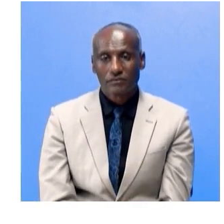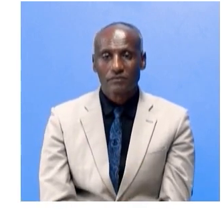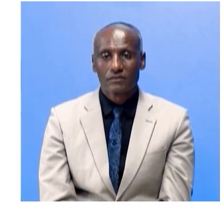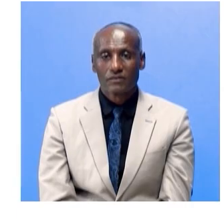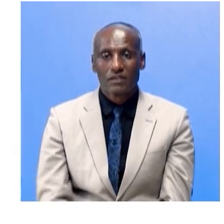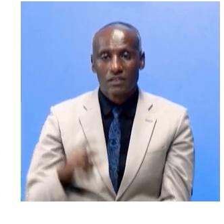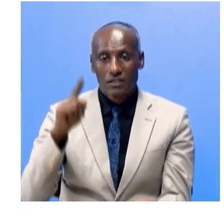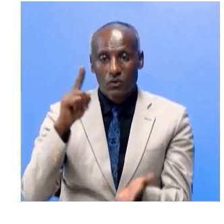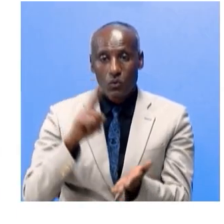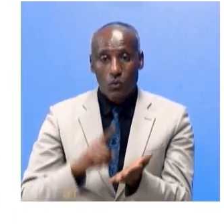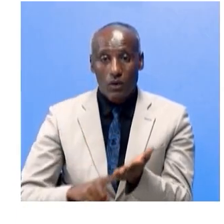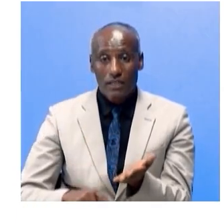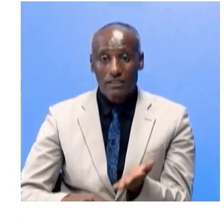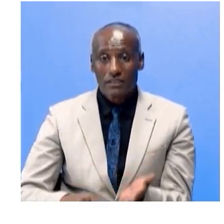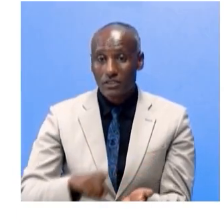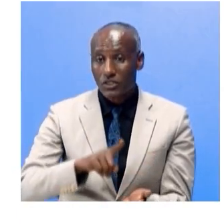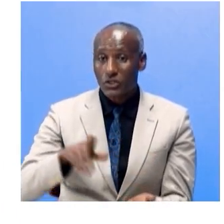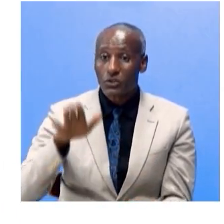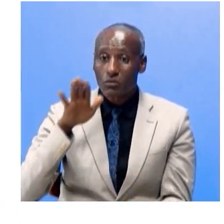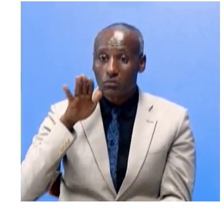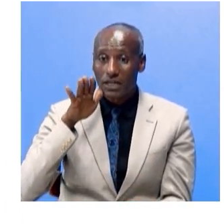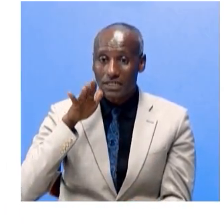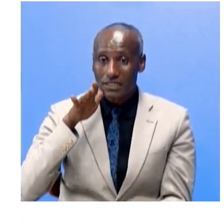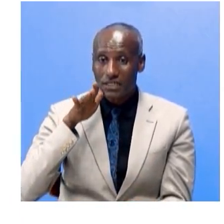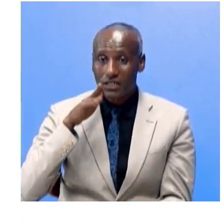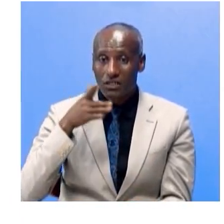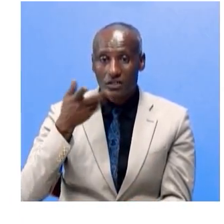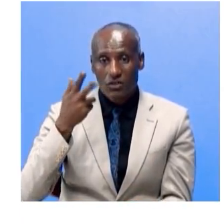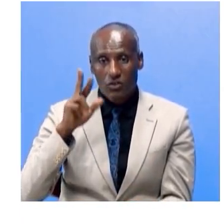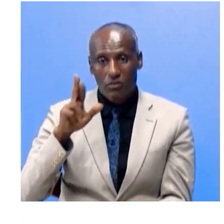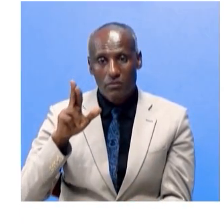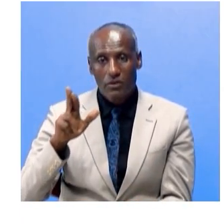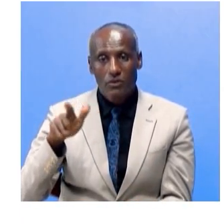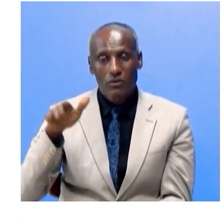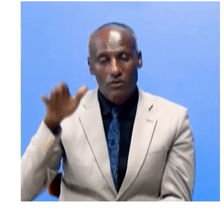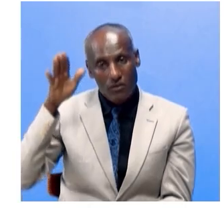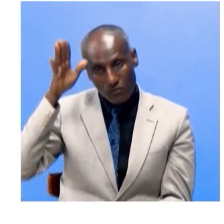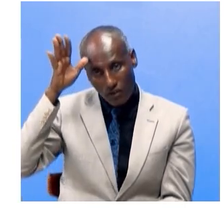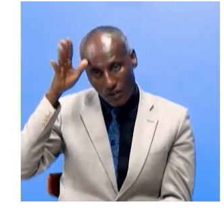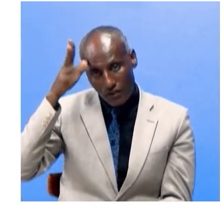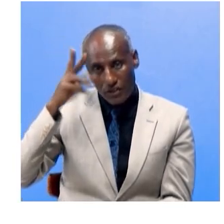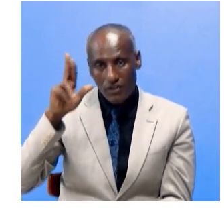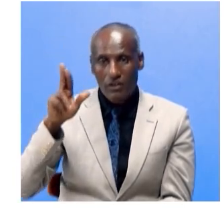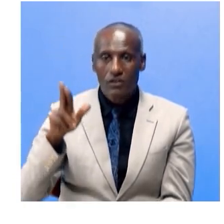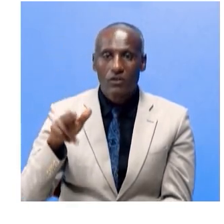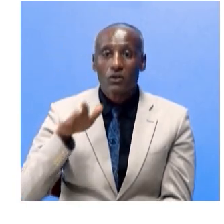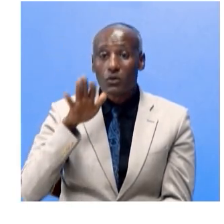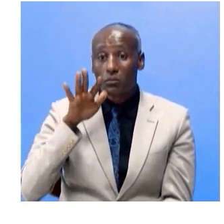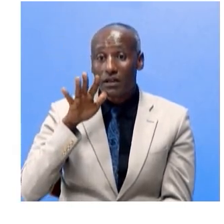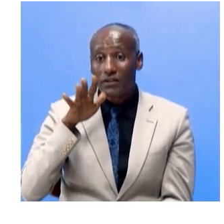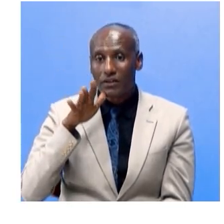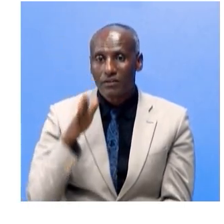what your mother or maybe your father or your brother, your mother